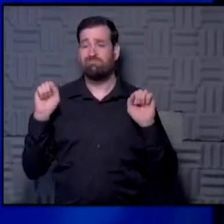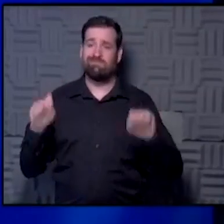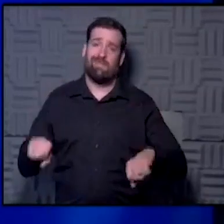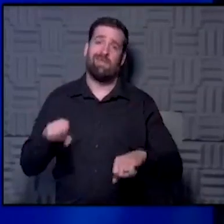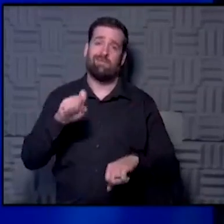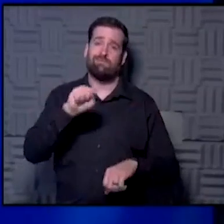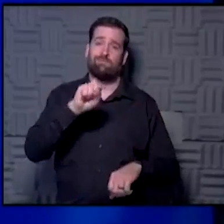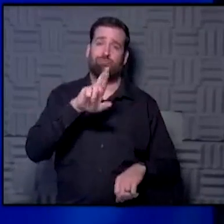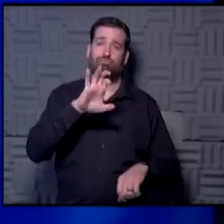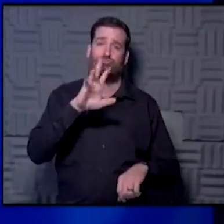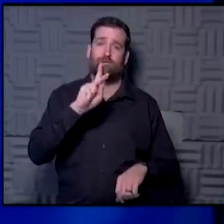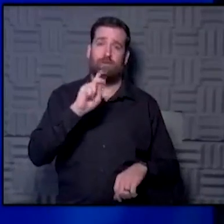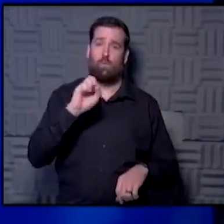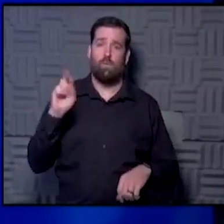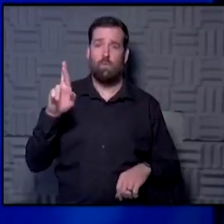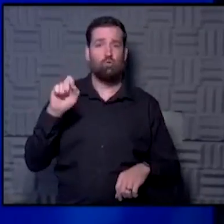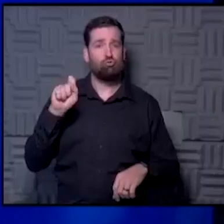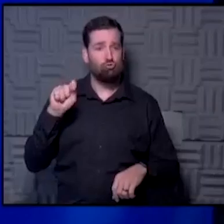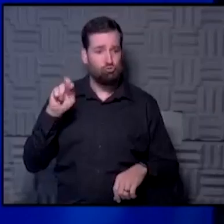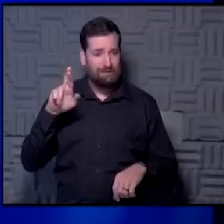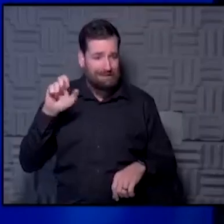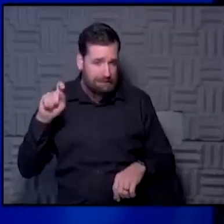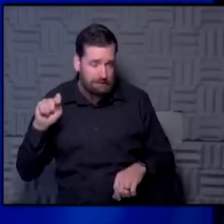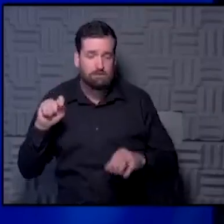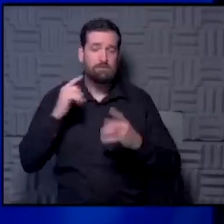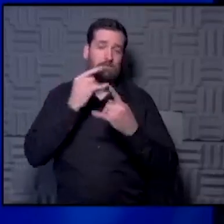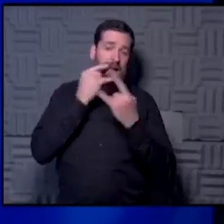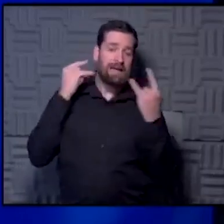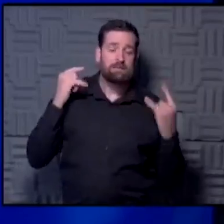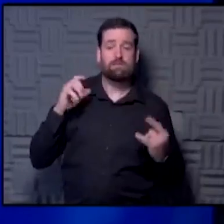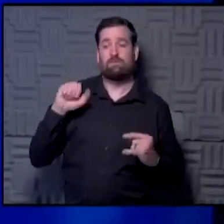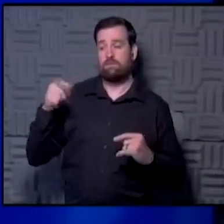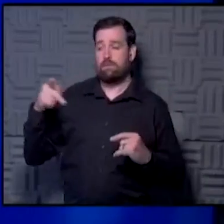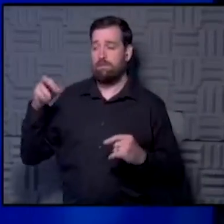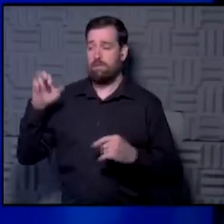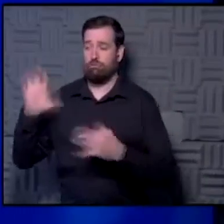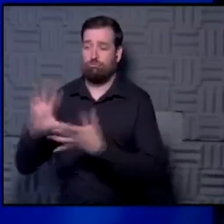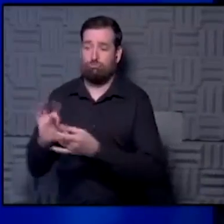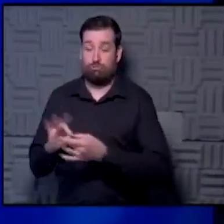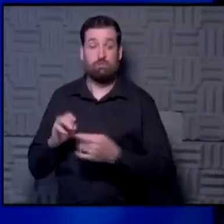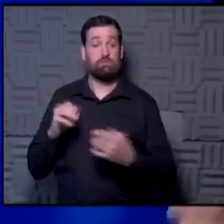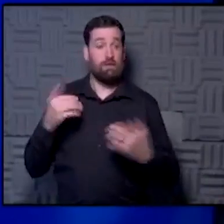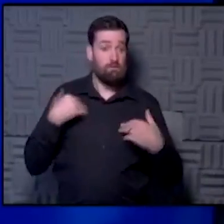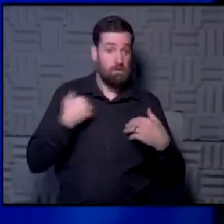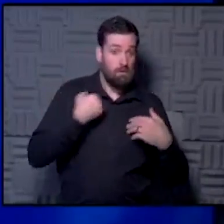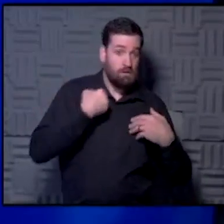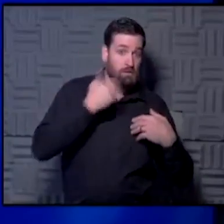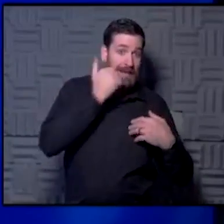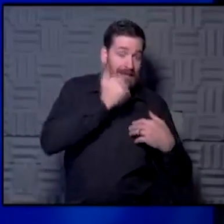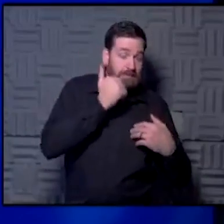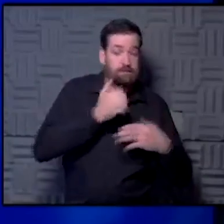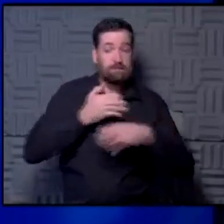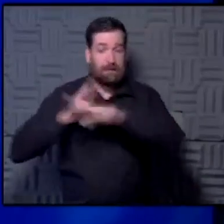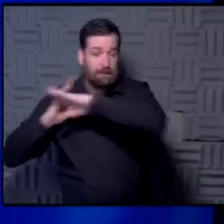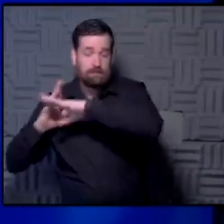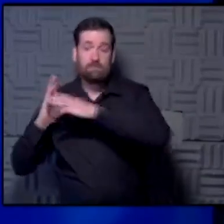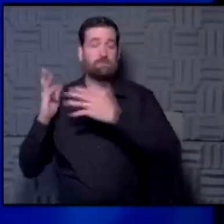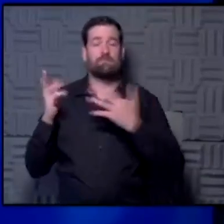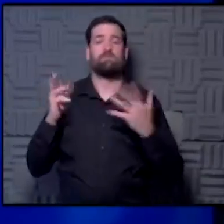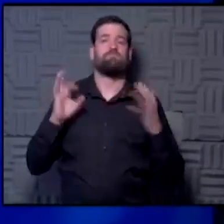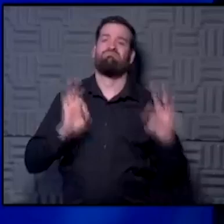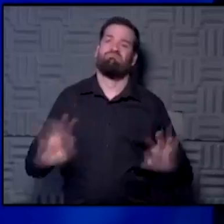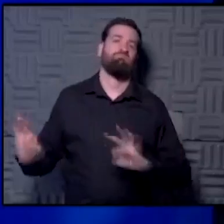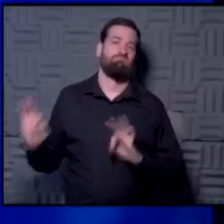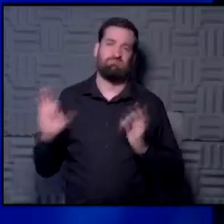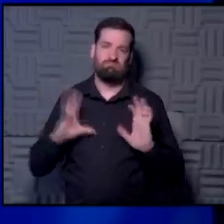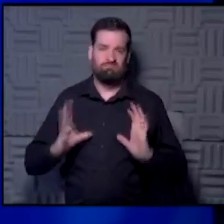And if kids are wearing their masks, and to Spencer's point, if they've got a mask and a mask over that, I really think you can be all right.